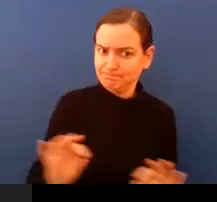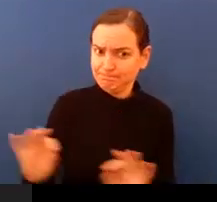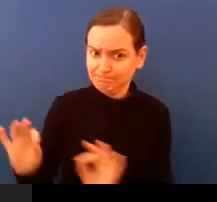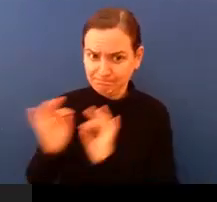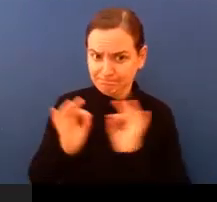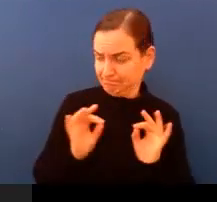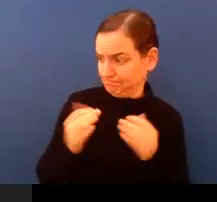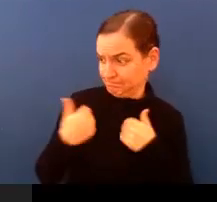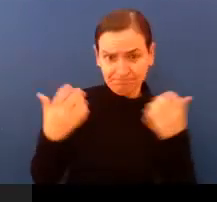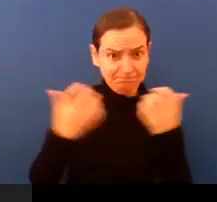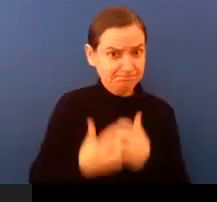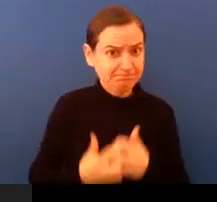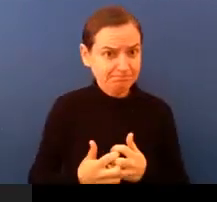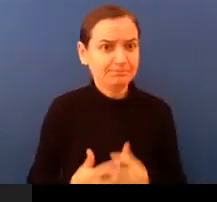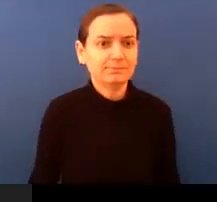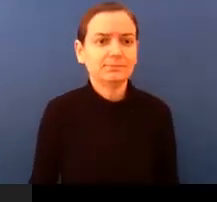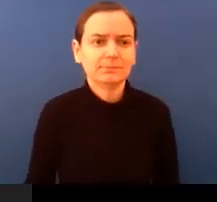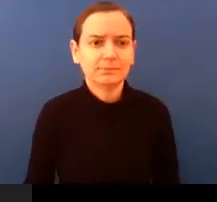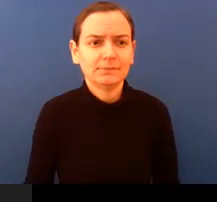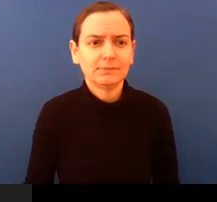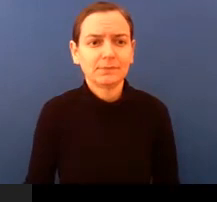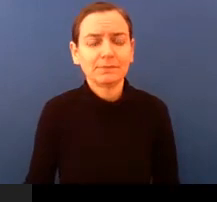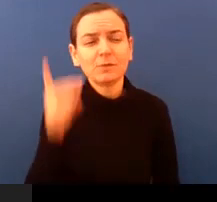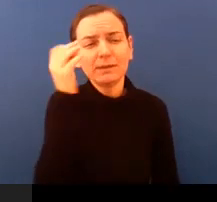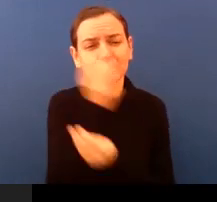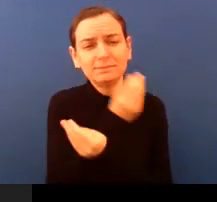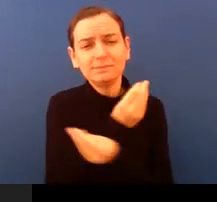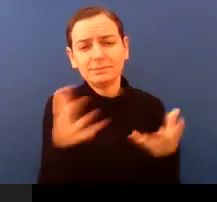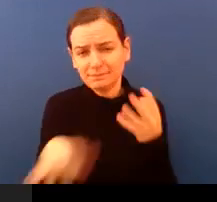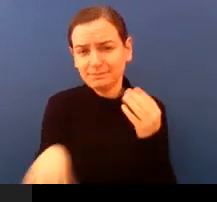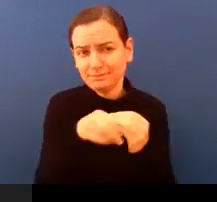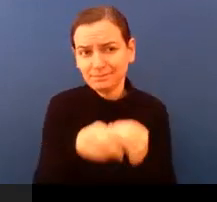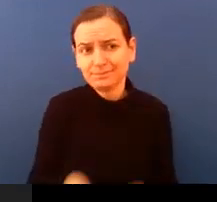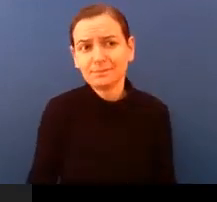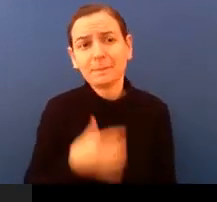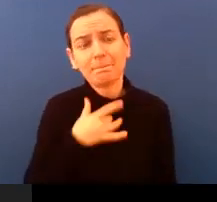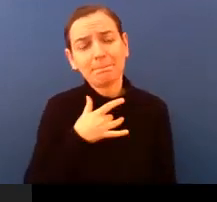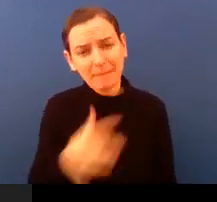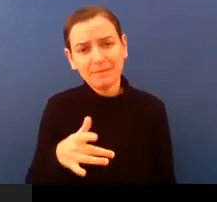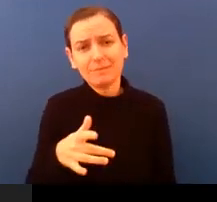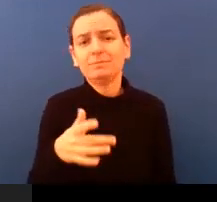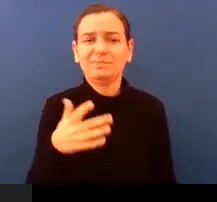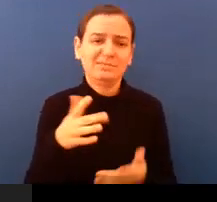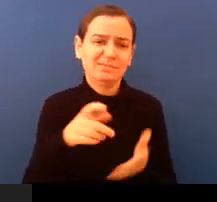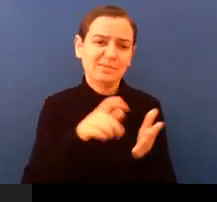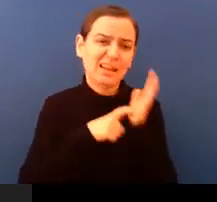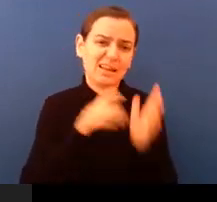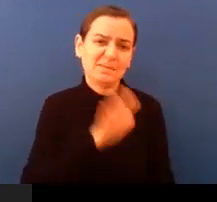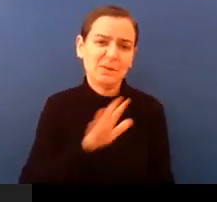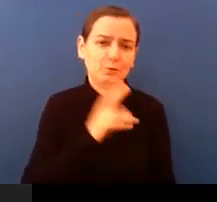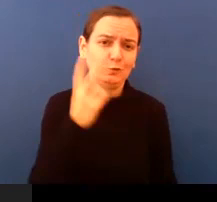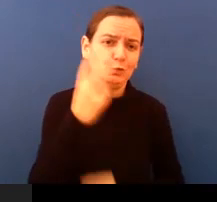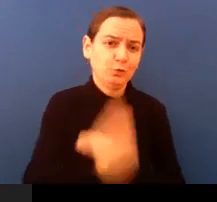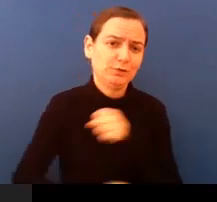So remember, it takes about 2 years to become a great working team between you and the dog. And when you first get